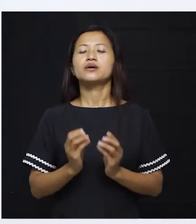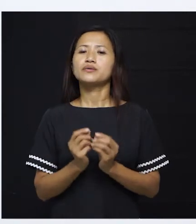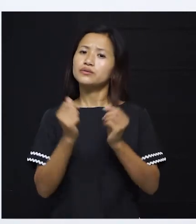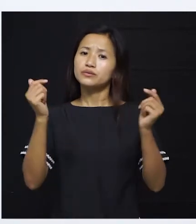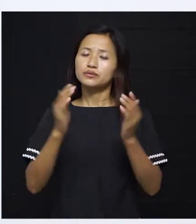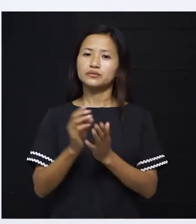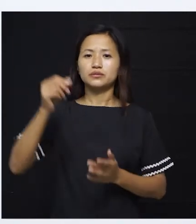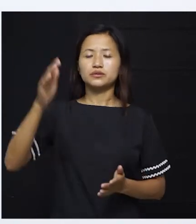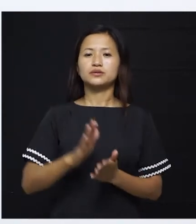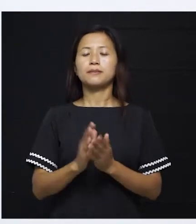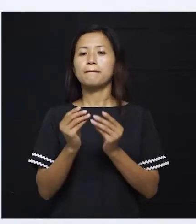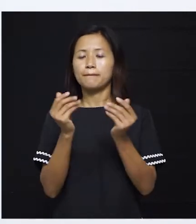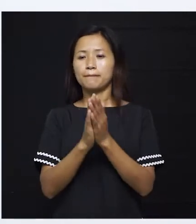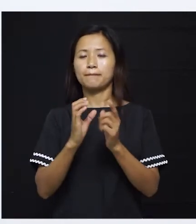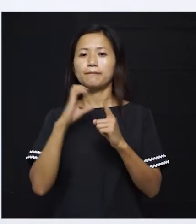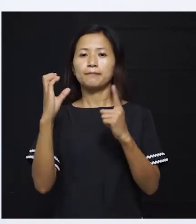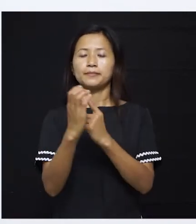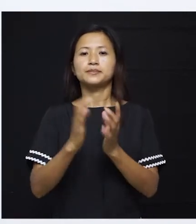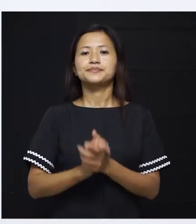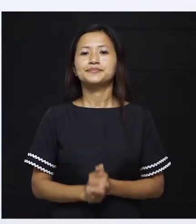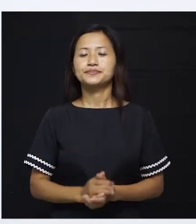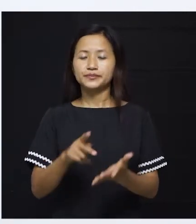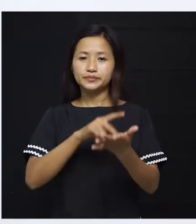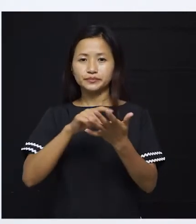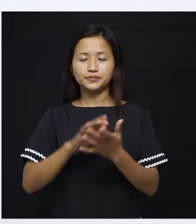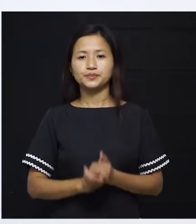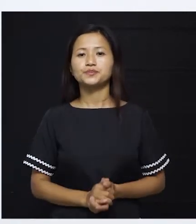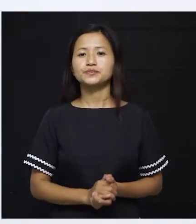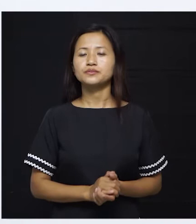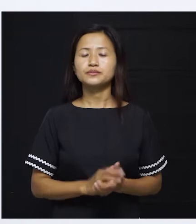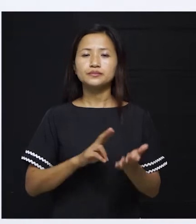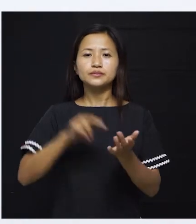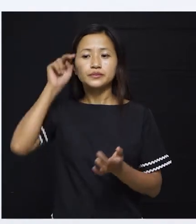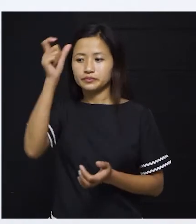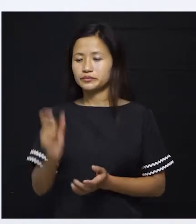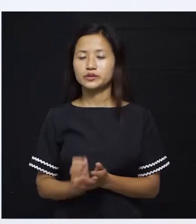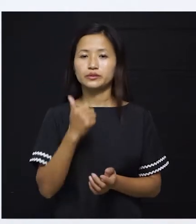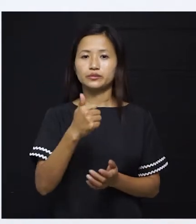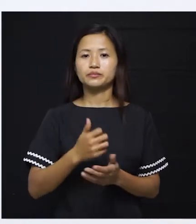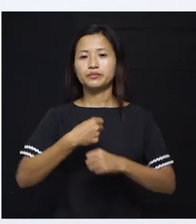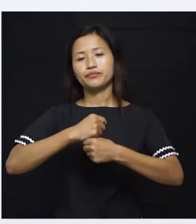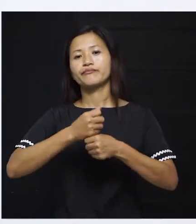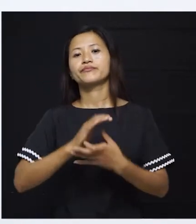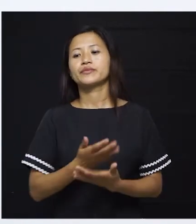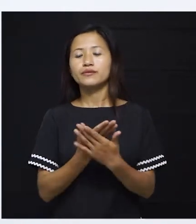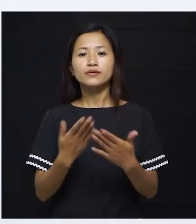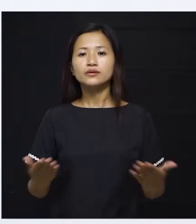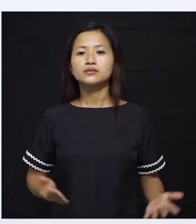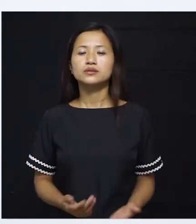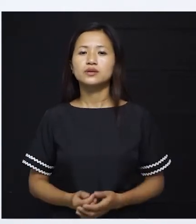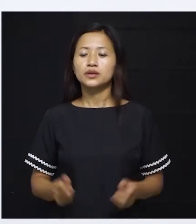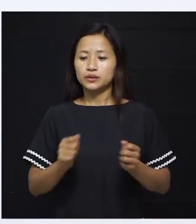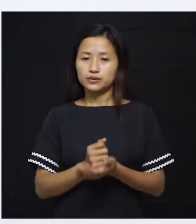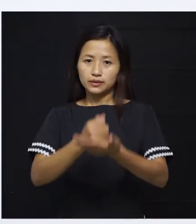in the material culture. And apart from that, the Nagas were also very good in making things with